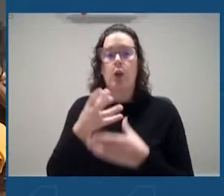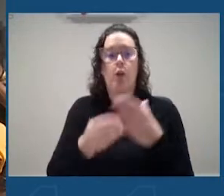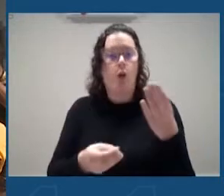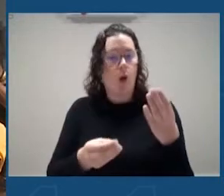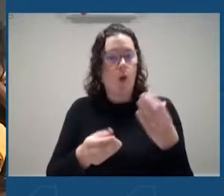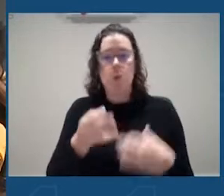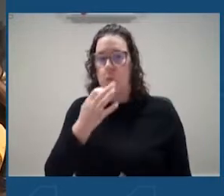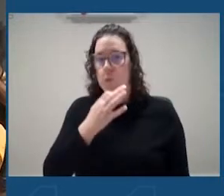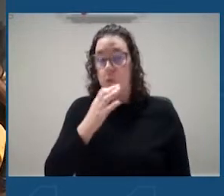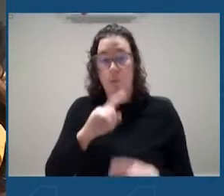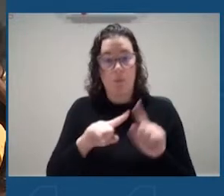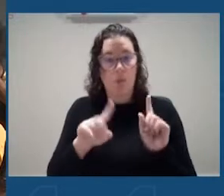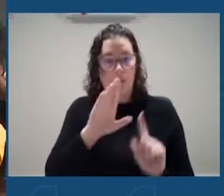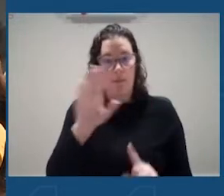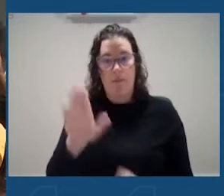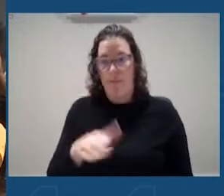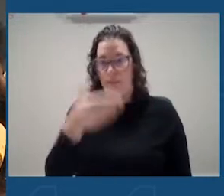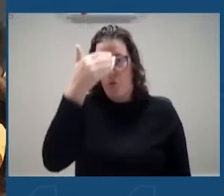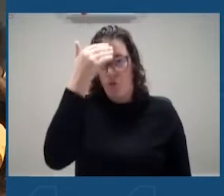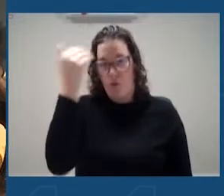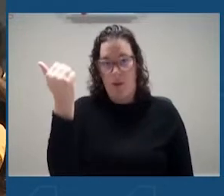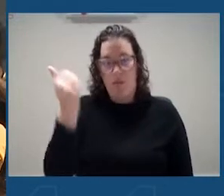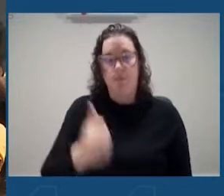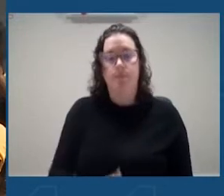but never forgotten.